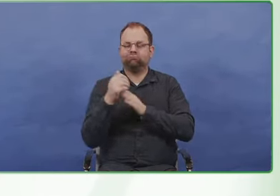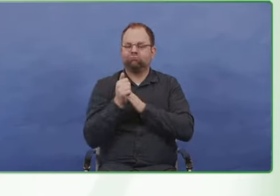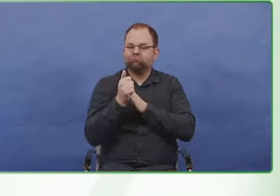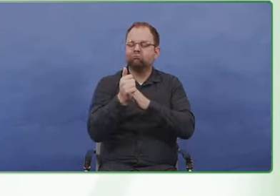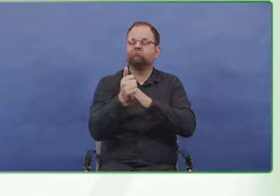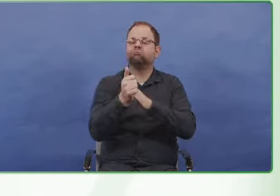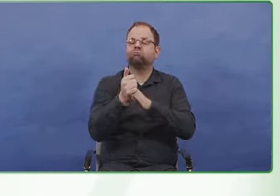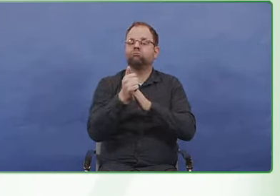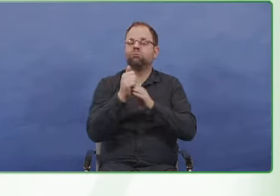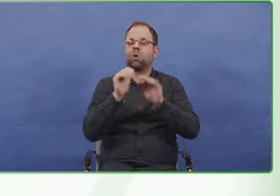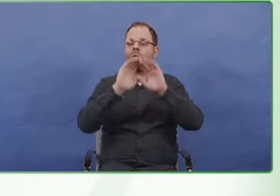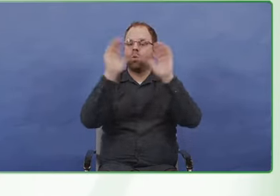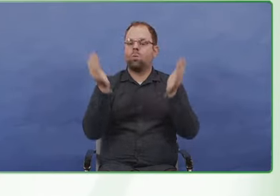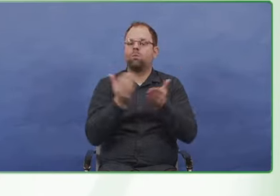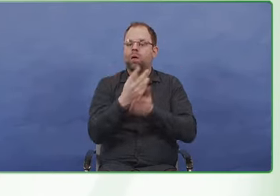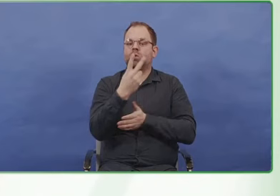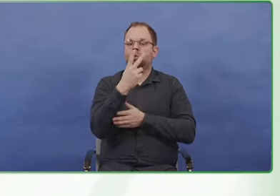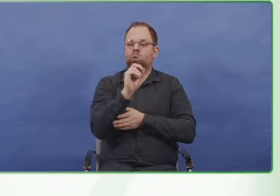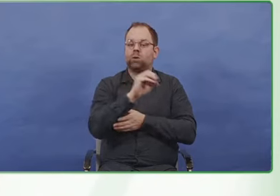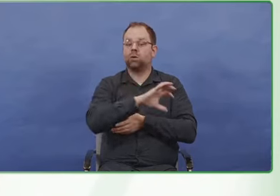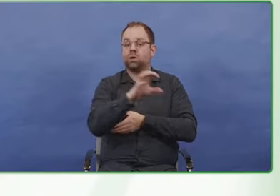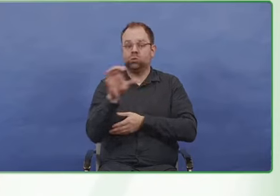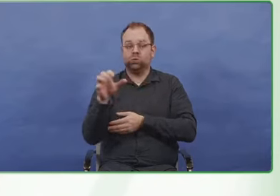million. And